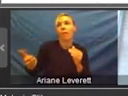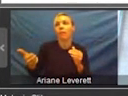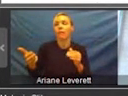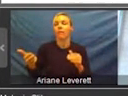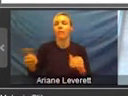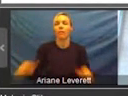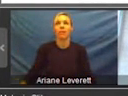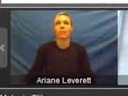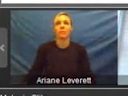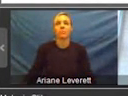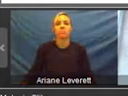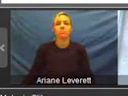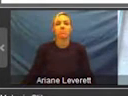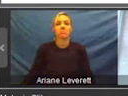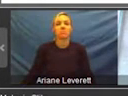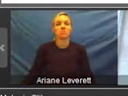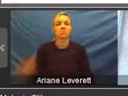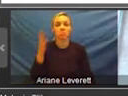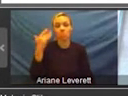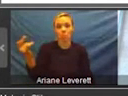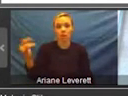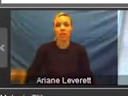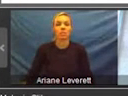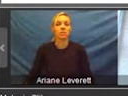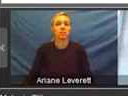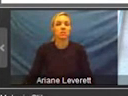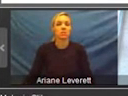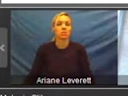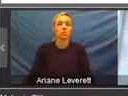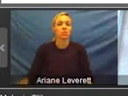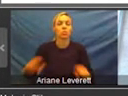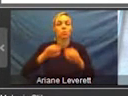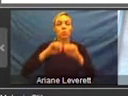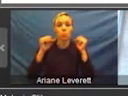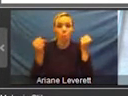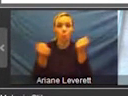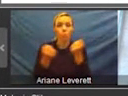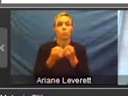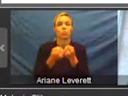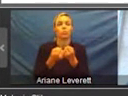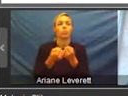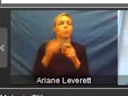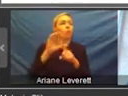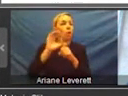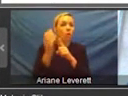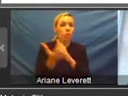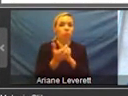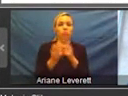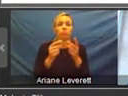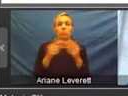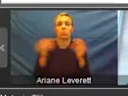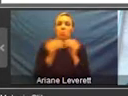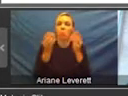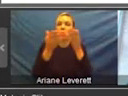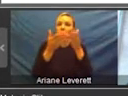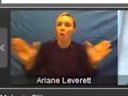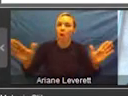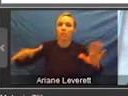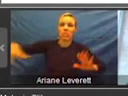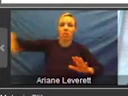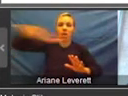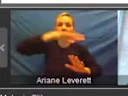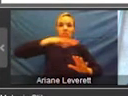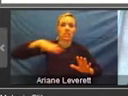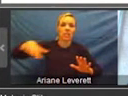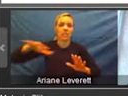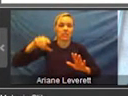social or cultural or broader context issues. So the lessons learned in the field of